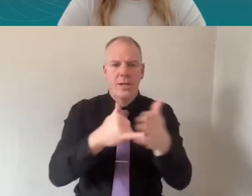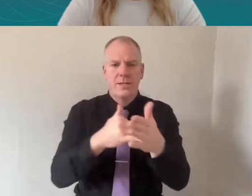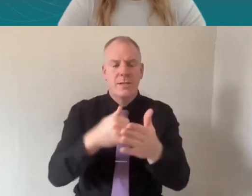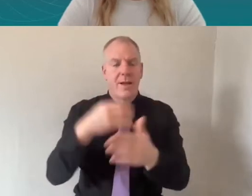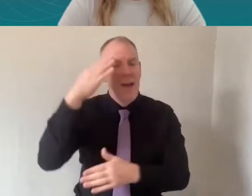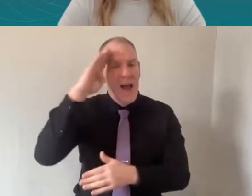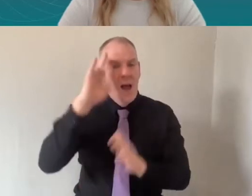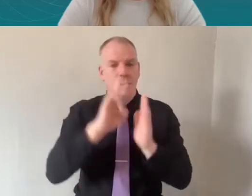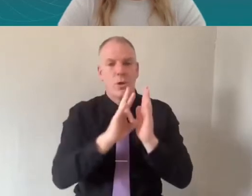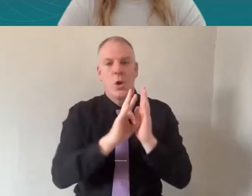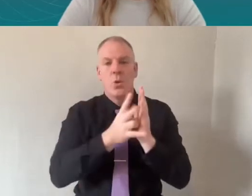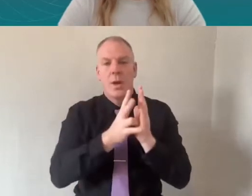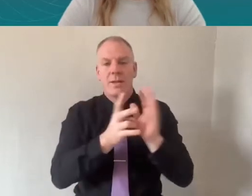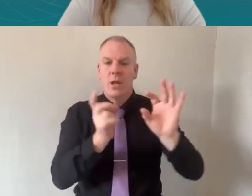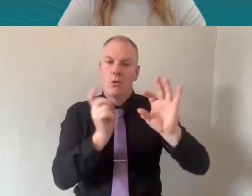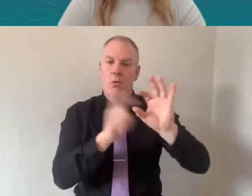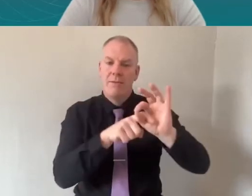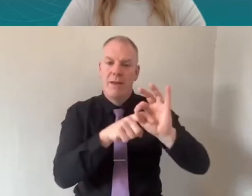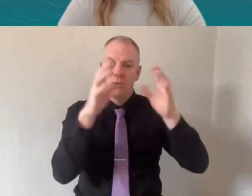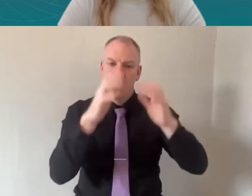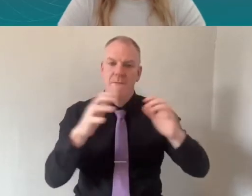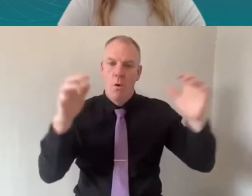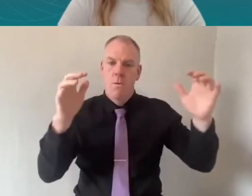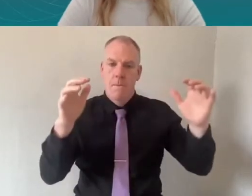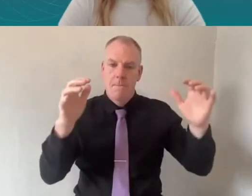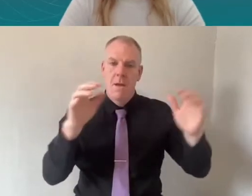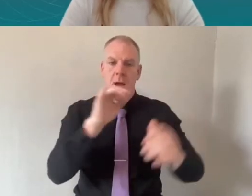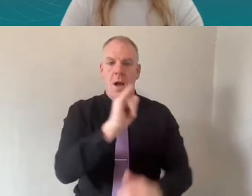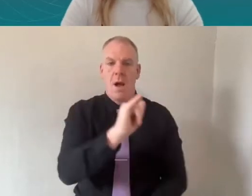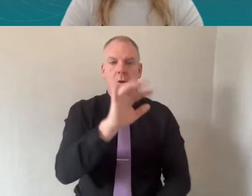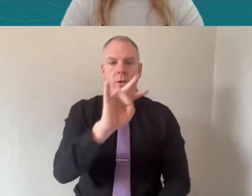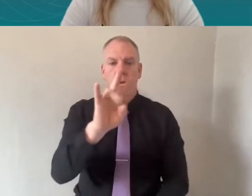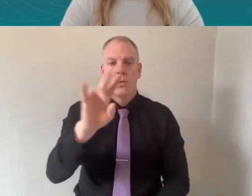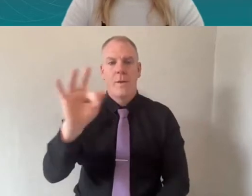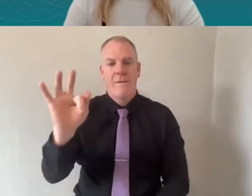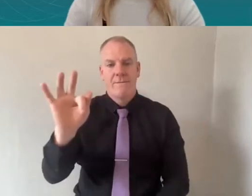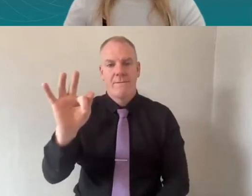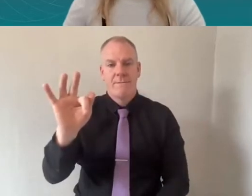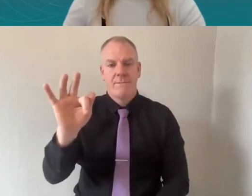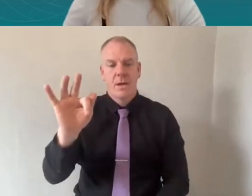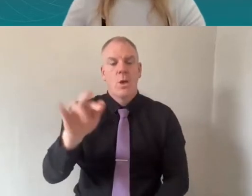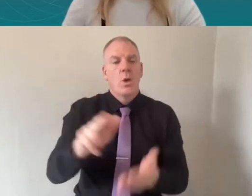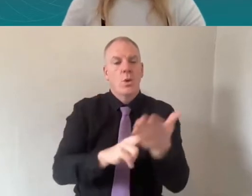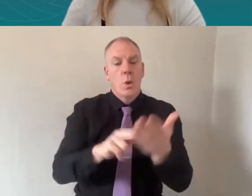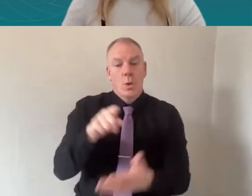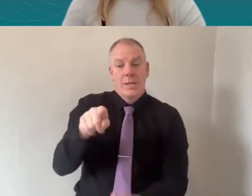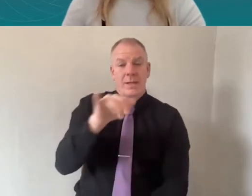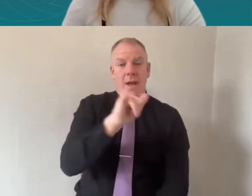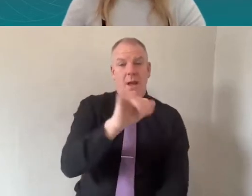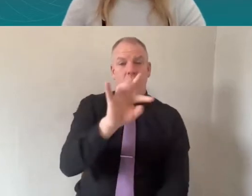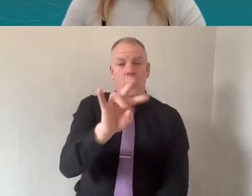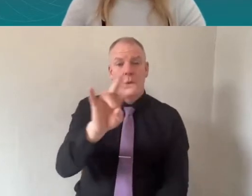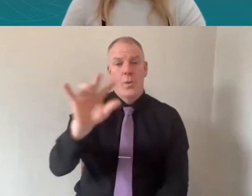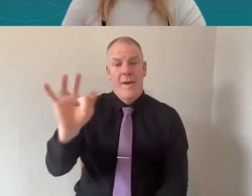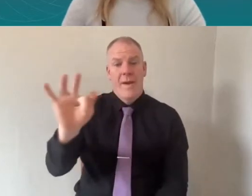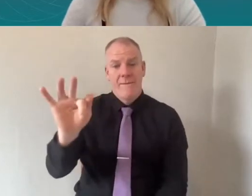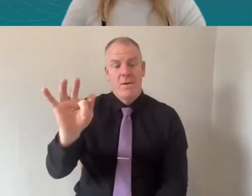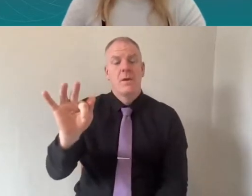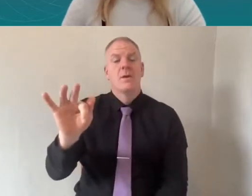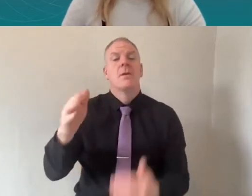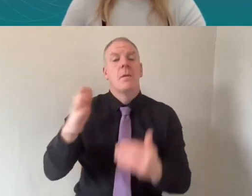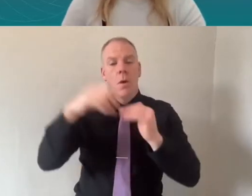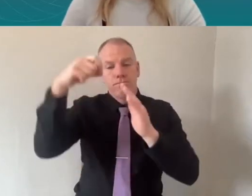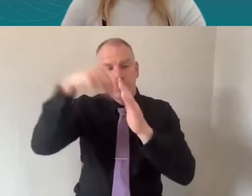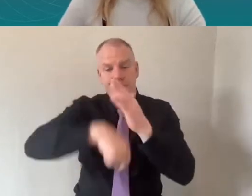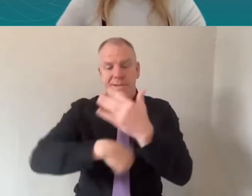Irish Quality and Qualifications Forum, IQQF. We want to use the IQQF to further develop